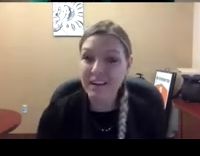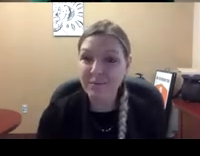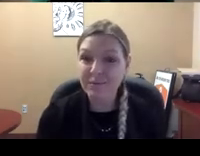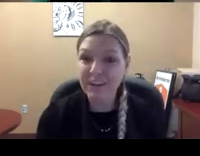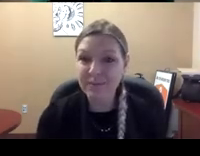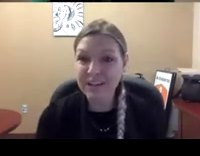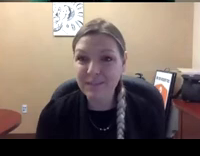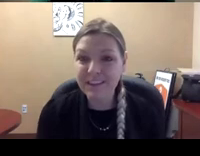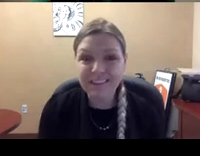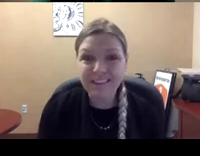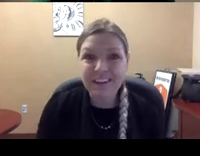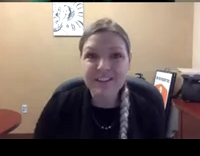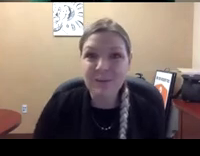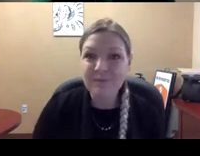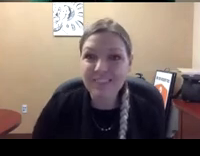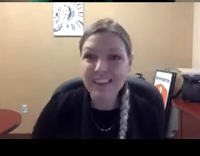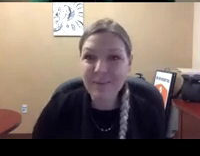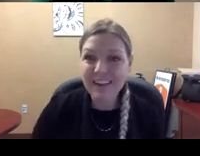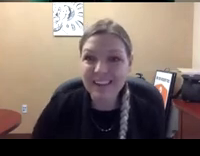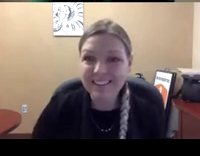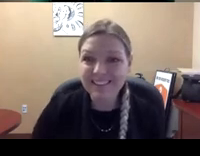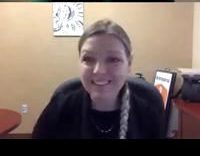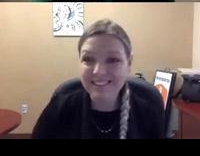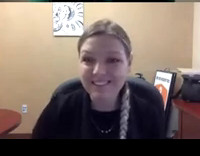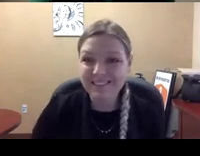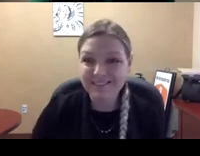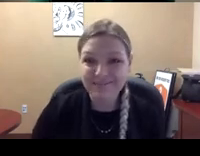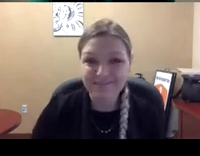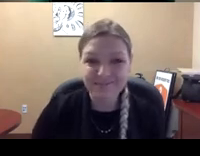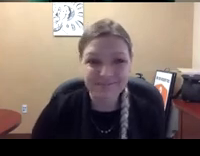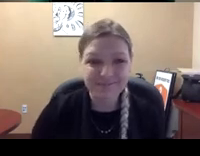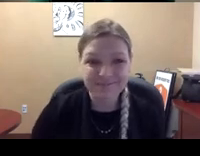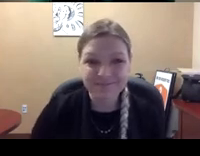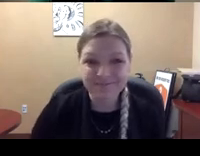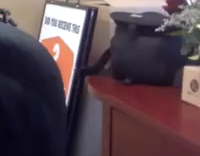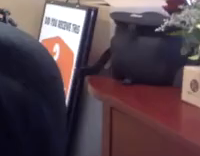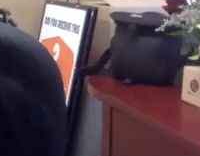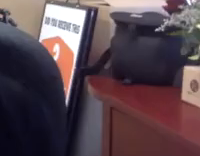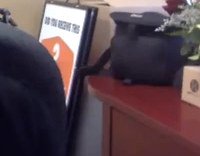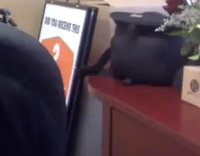and providing updates back then. So thank you, Bonnie. You're welcome. Take care.